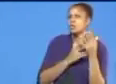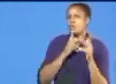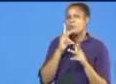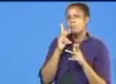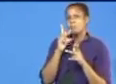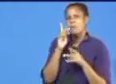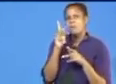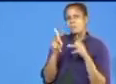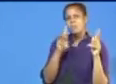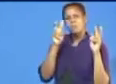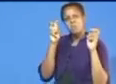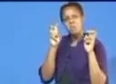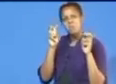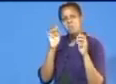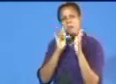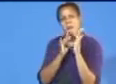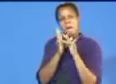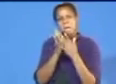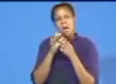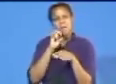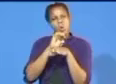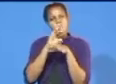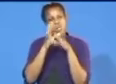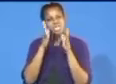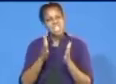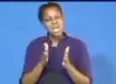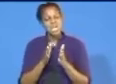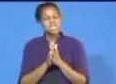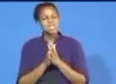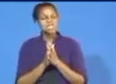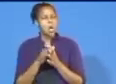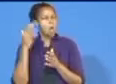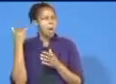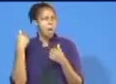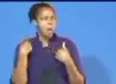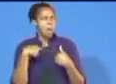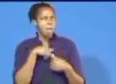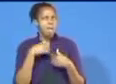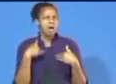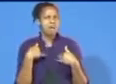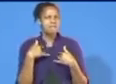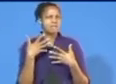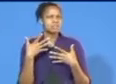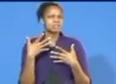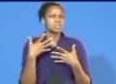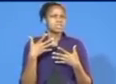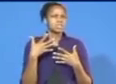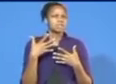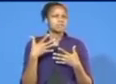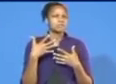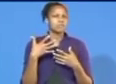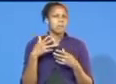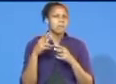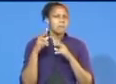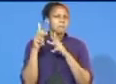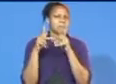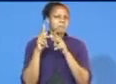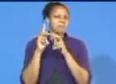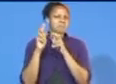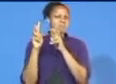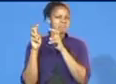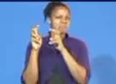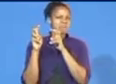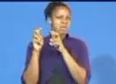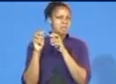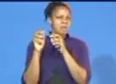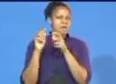counselors? Do you know why we have some folks called friendship teams? Do you know